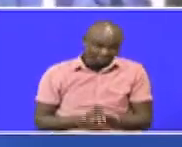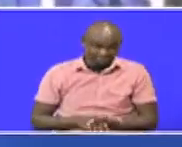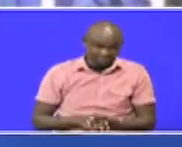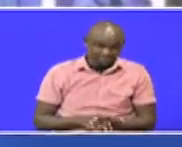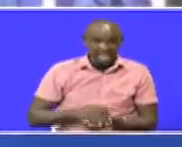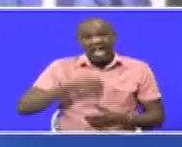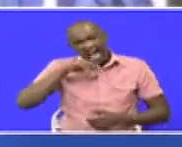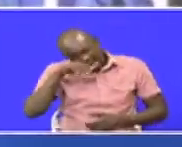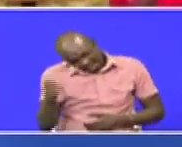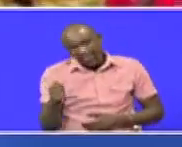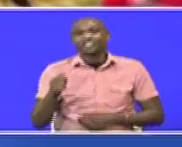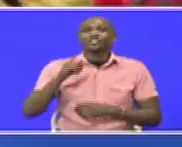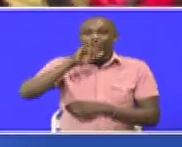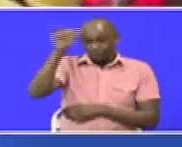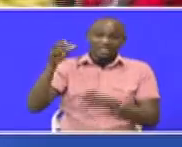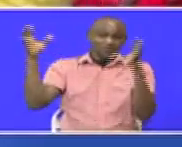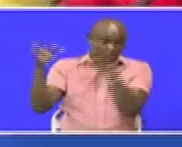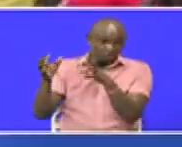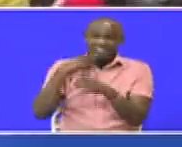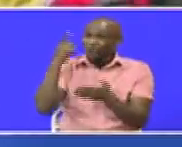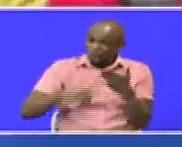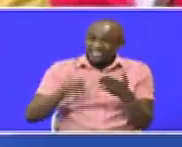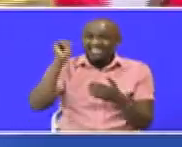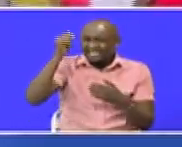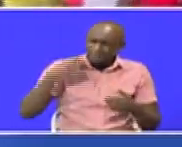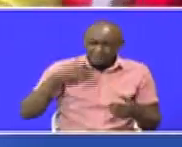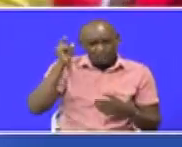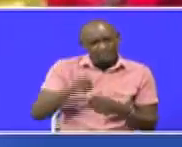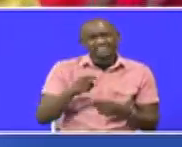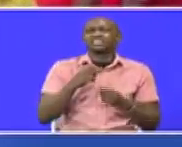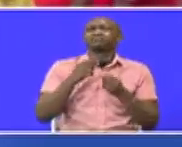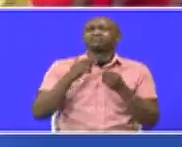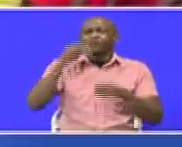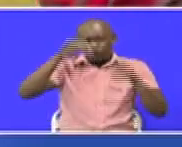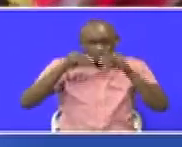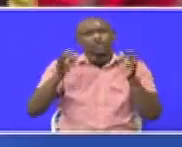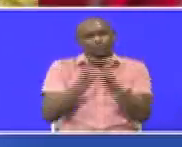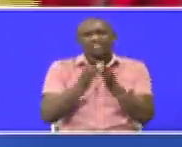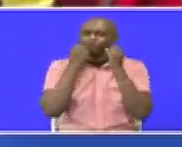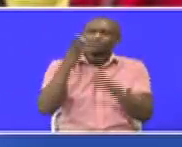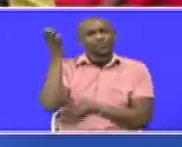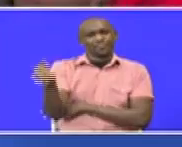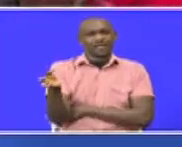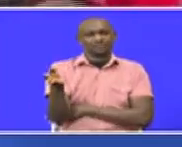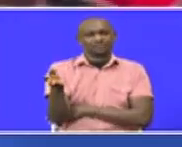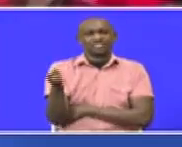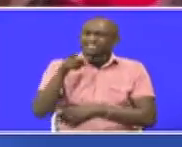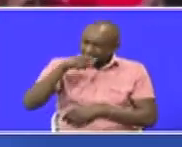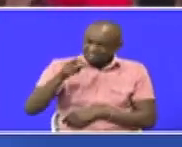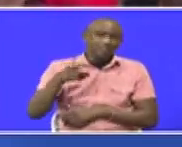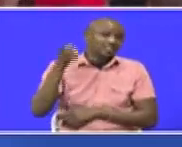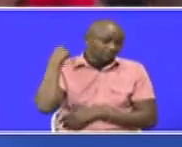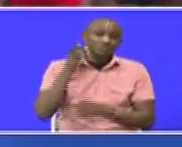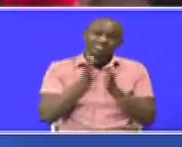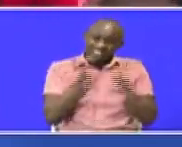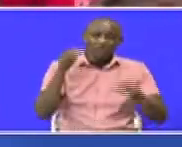other tough Jubilee critics, Dida claims Kenyans must make an informed decision during next year's general election